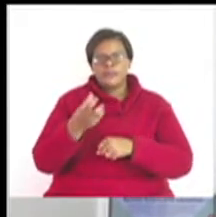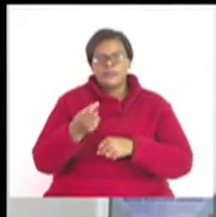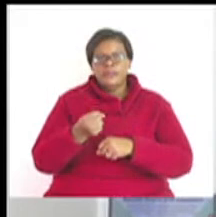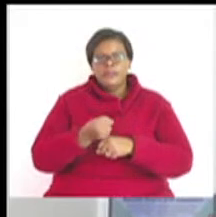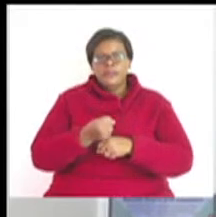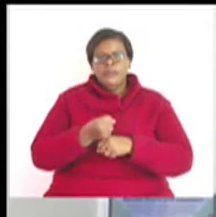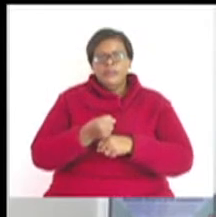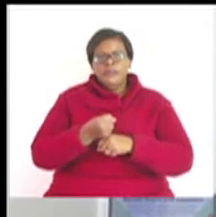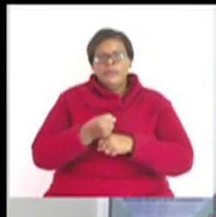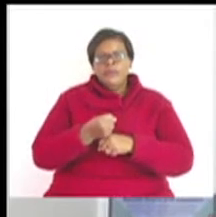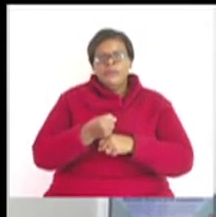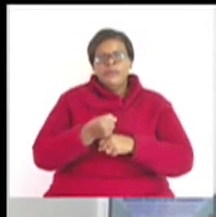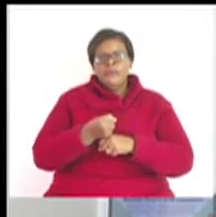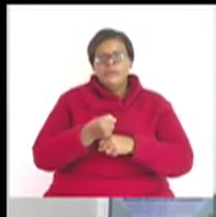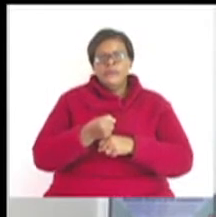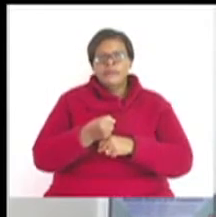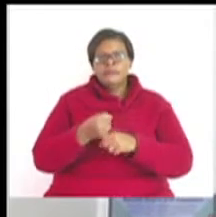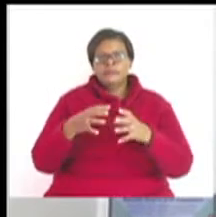composite